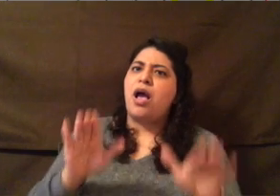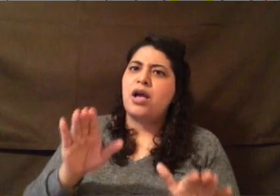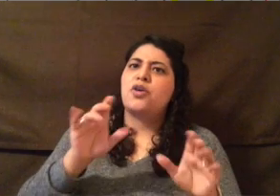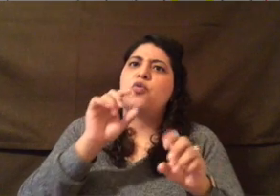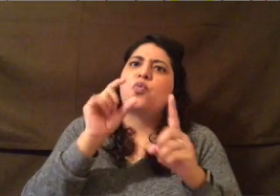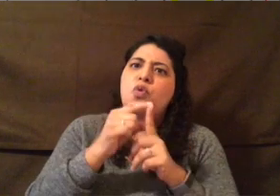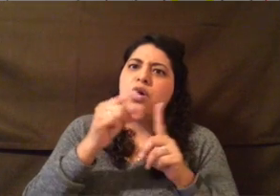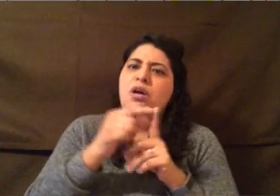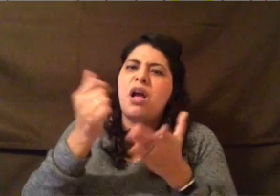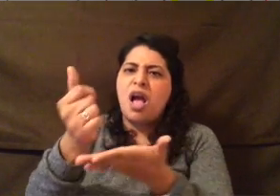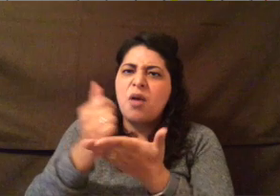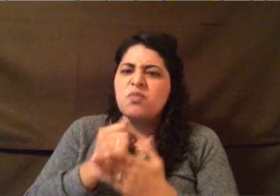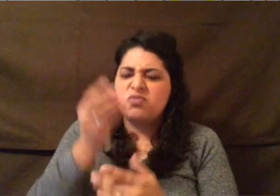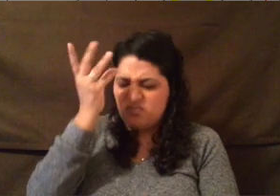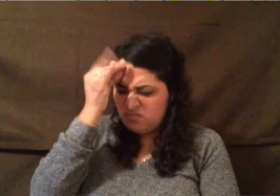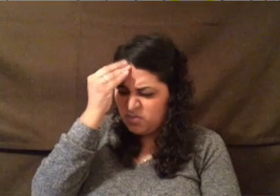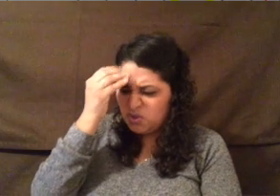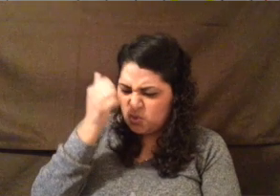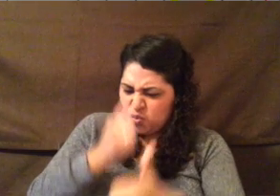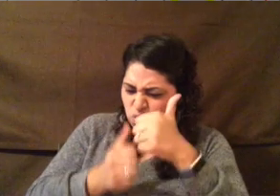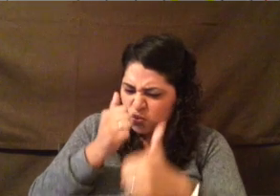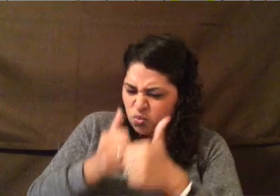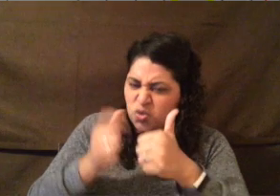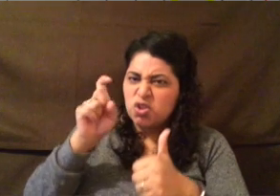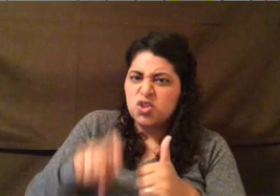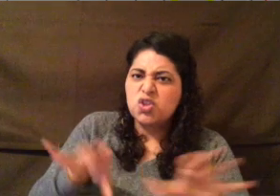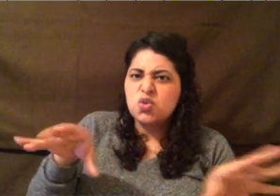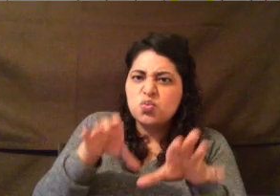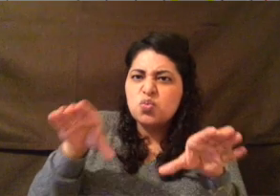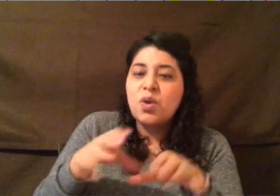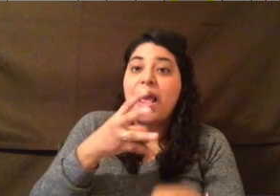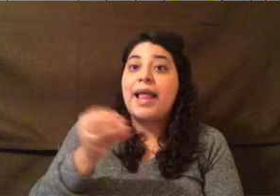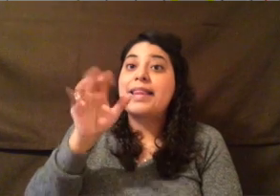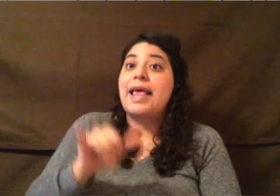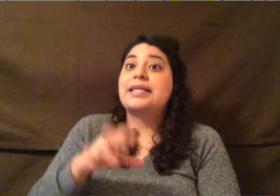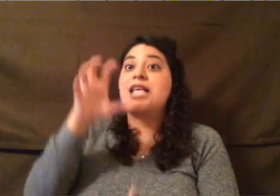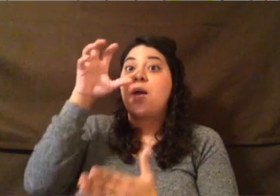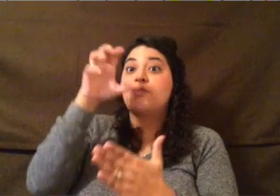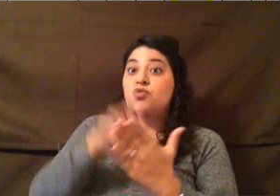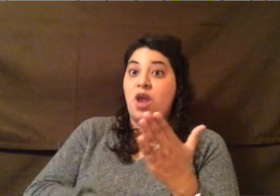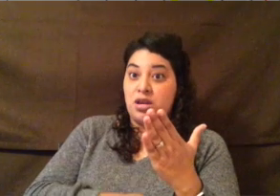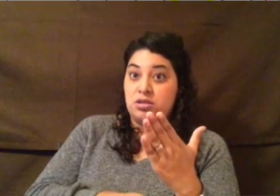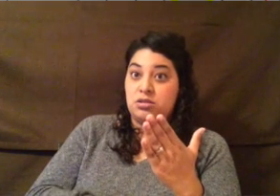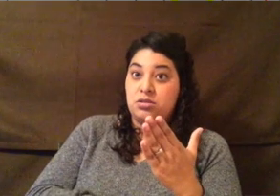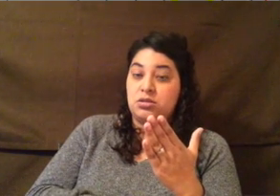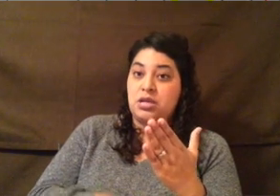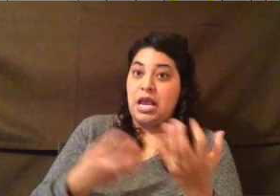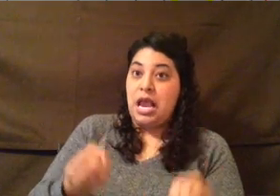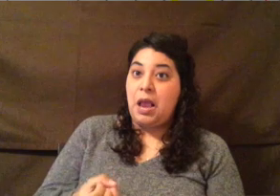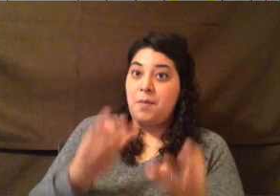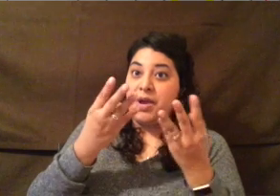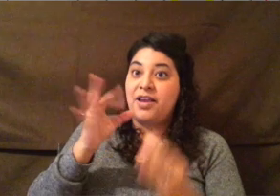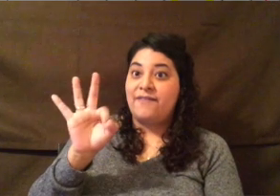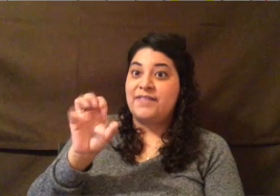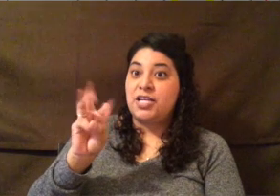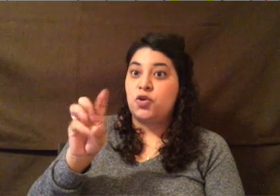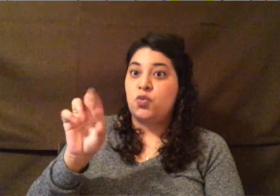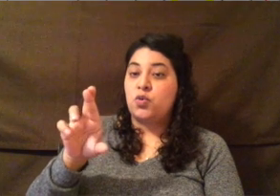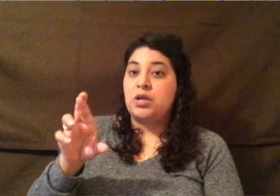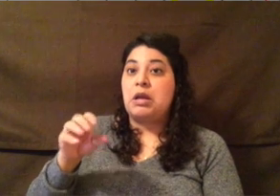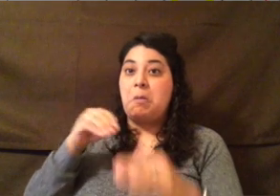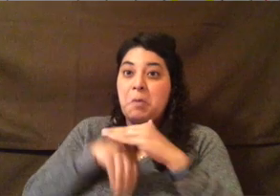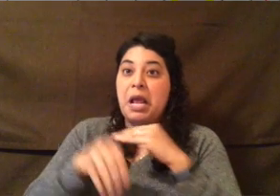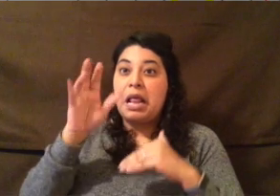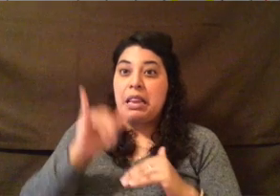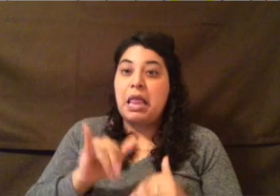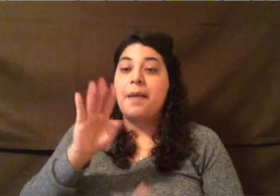out exactly which operation we're going to be using, and that is subtraction, okay? How many fewer beans were planted than beets? So we are